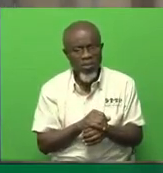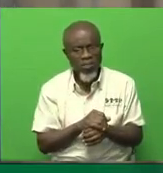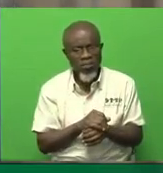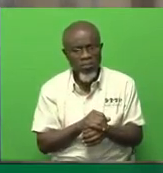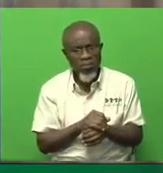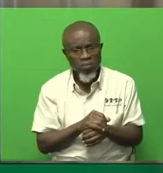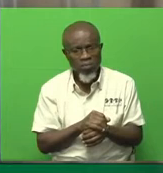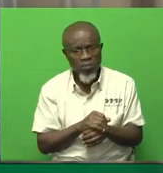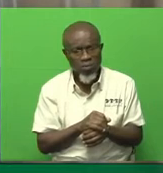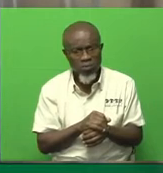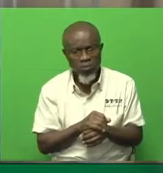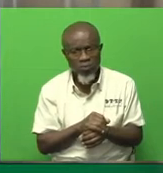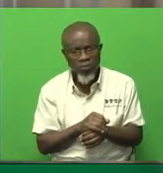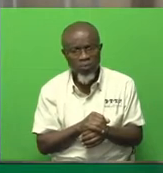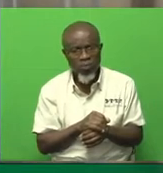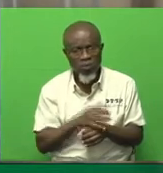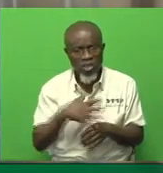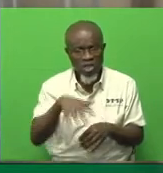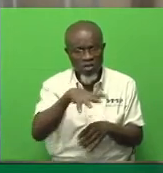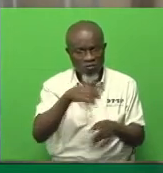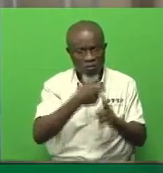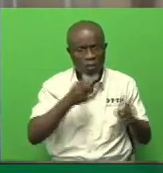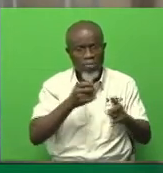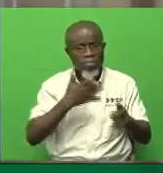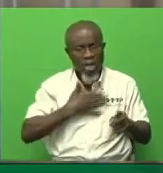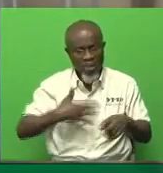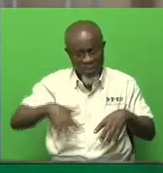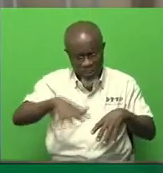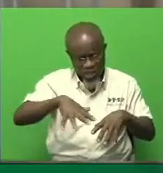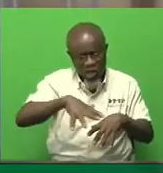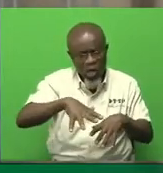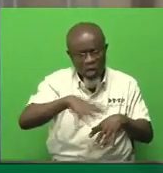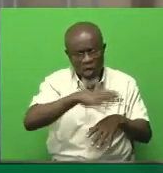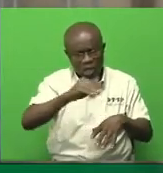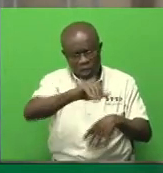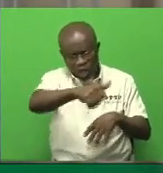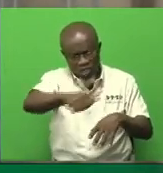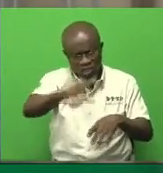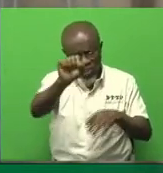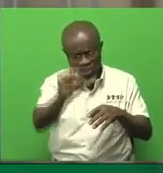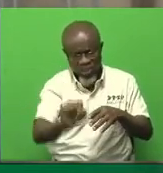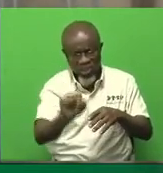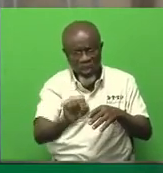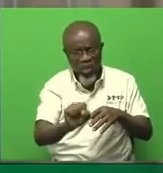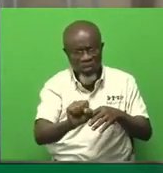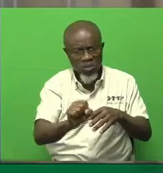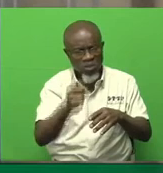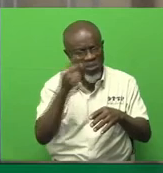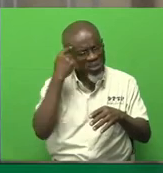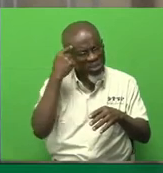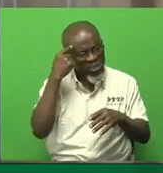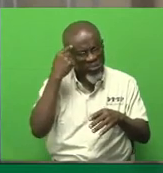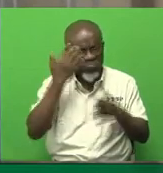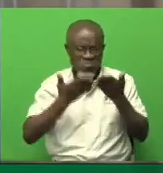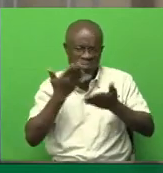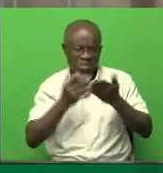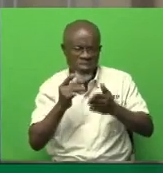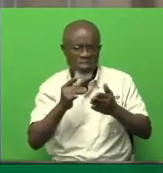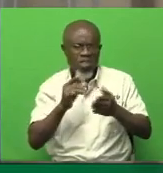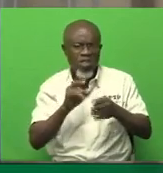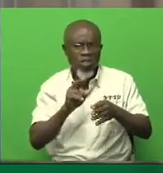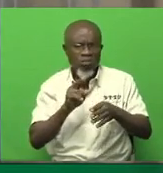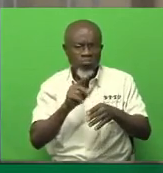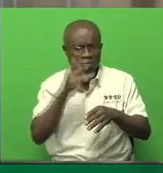my constituency and other constituencies in South Trinidad have said to me that they feel that they've been subjected to discrimination Geographic discrimination